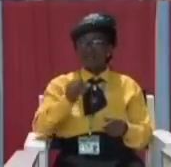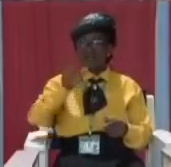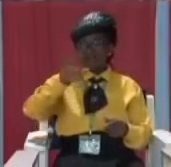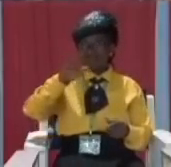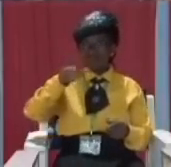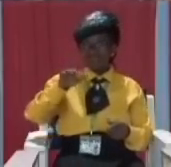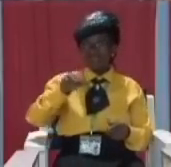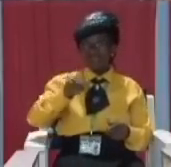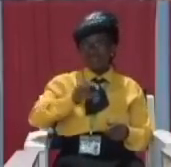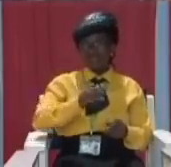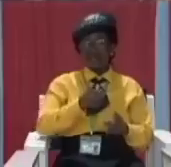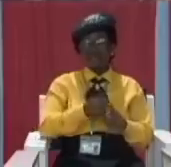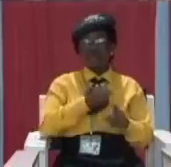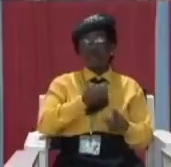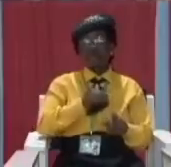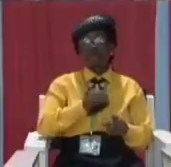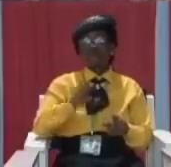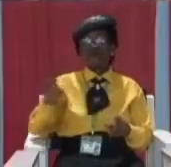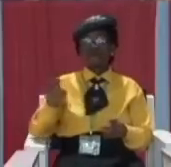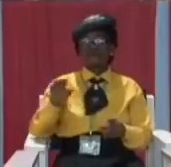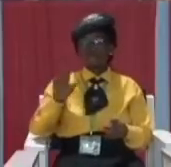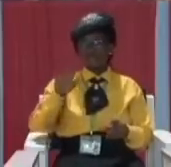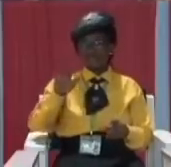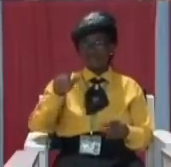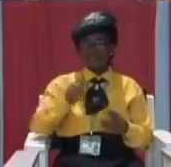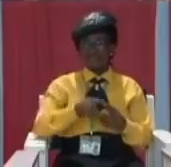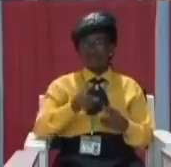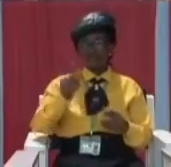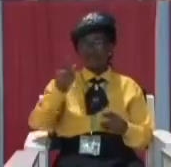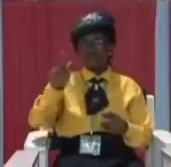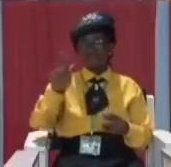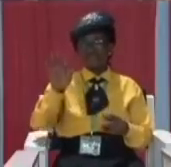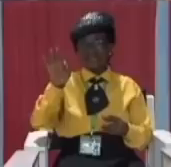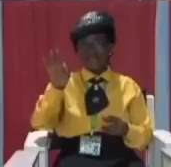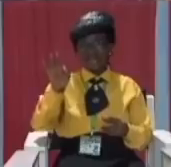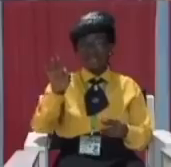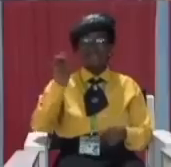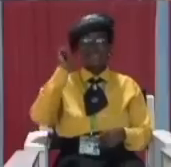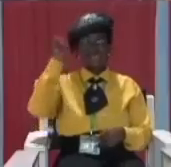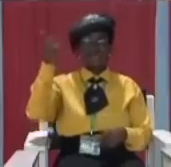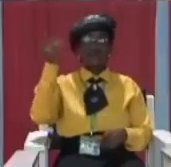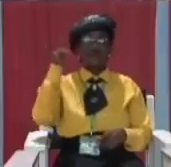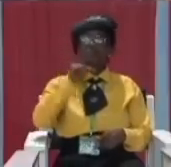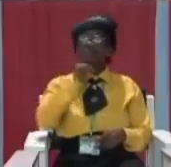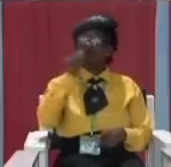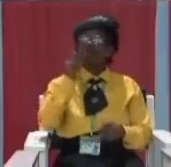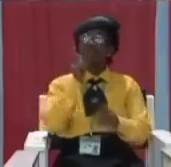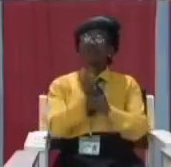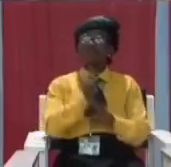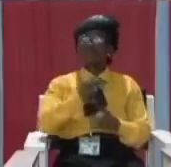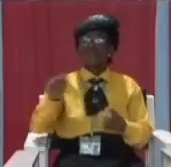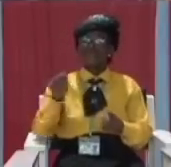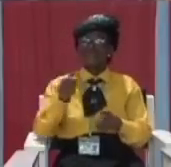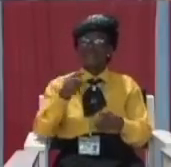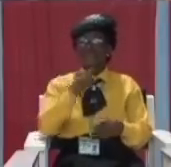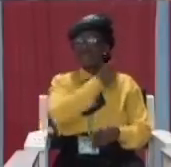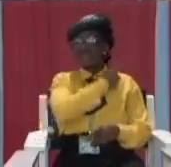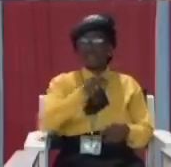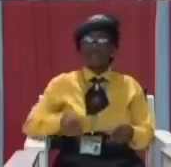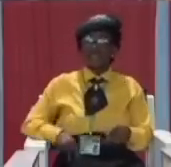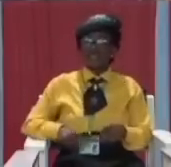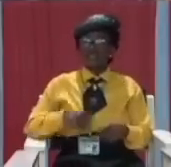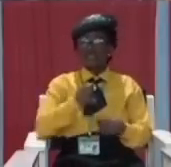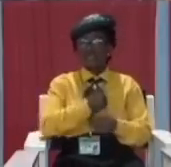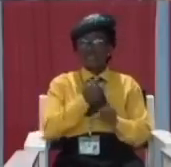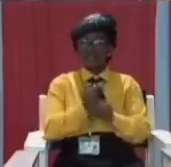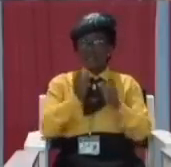15, from verse 16 to 29, he wasn't just a kingmaker, he became a king remover.